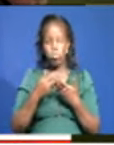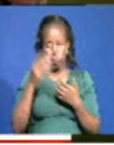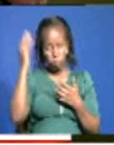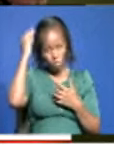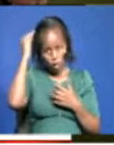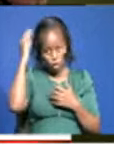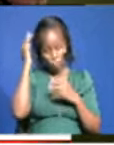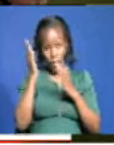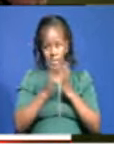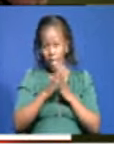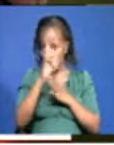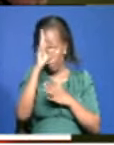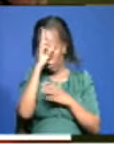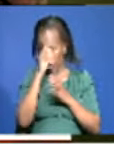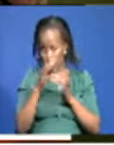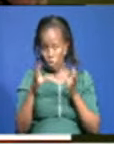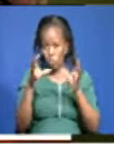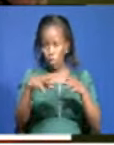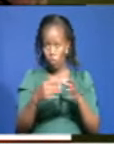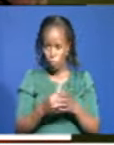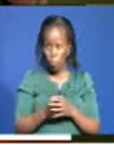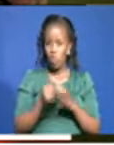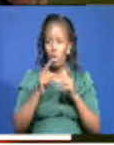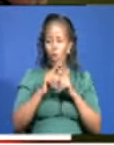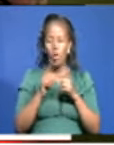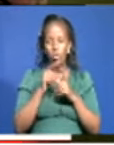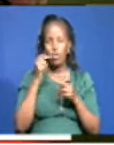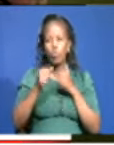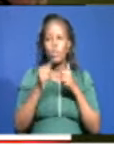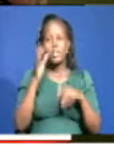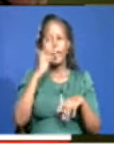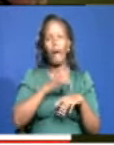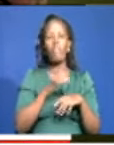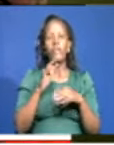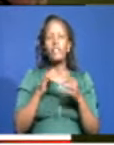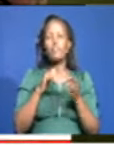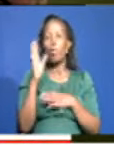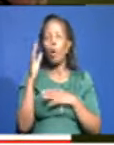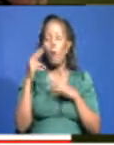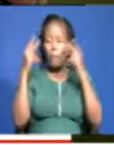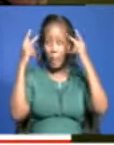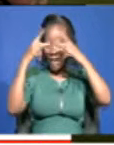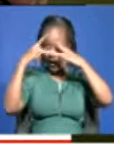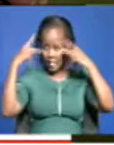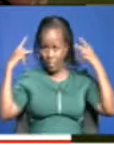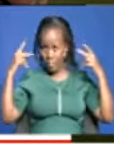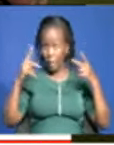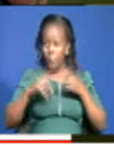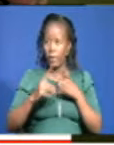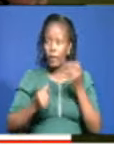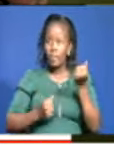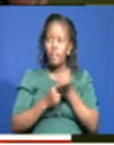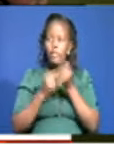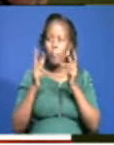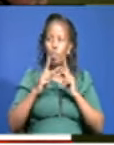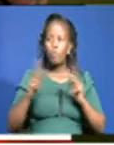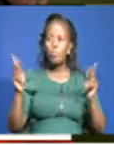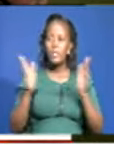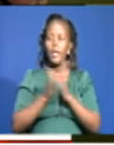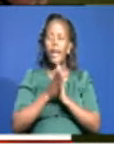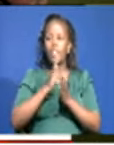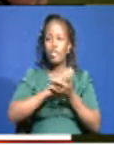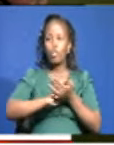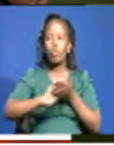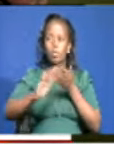forces, reduce the threat posed by Al-Shabaab, support peace and reconciliation efforts in Somalia, and conduct the phased handover of